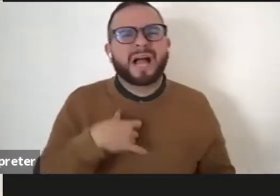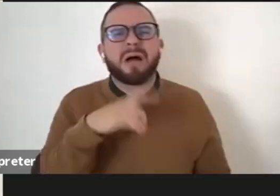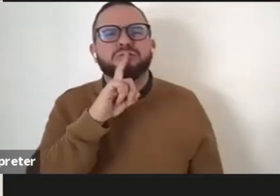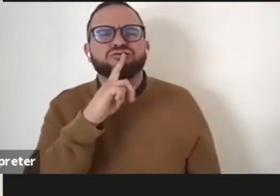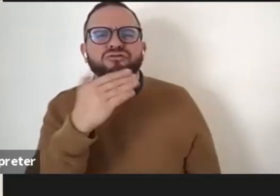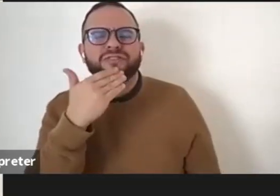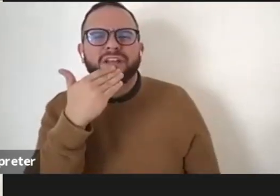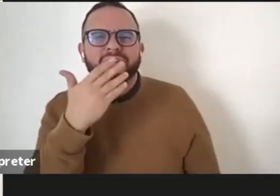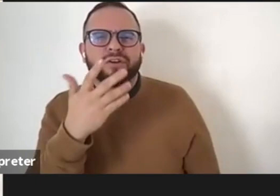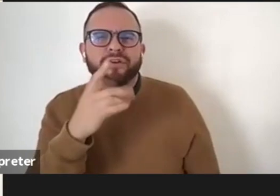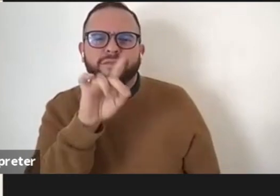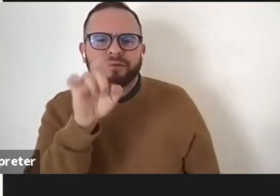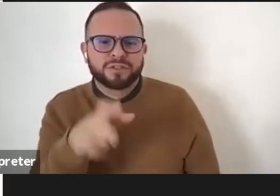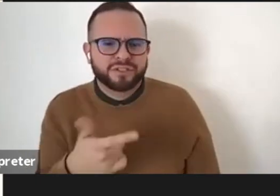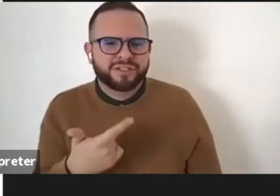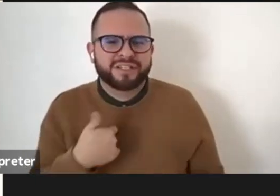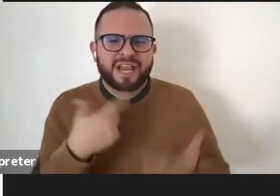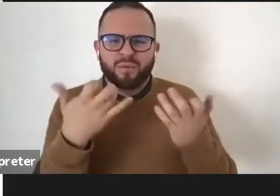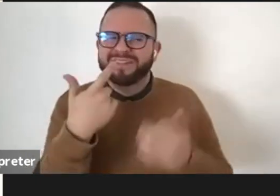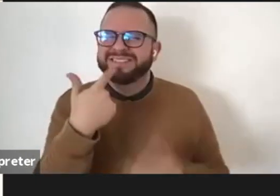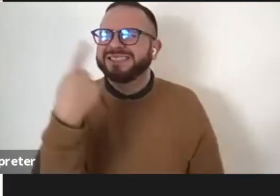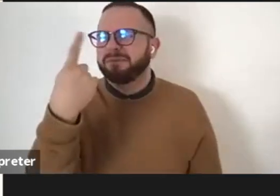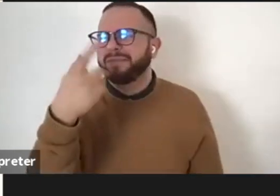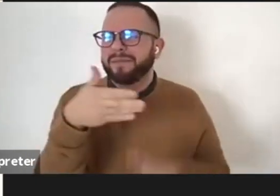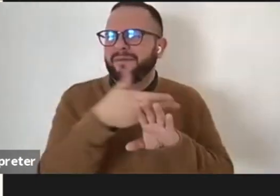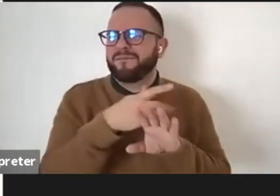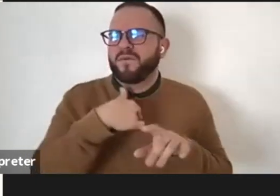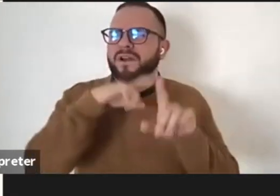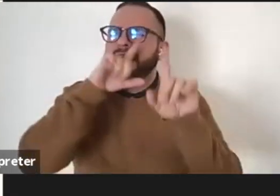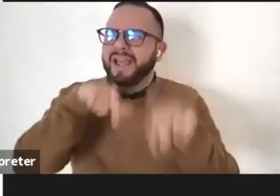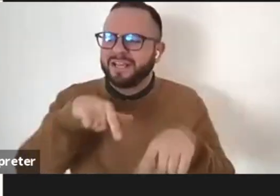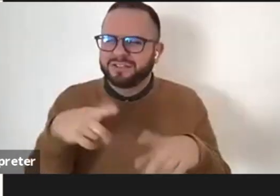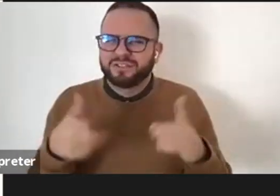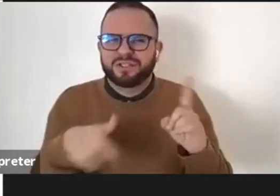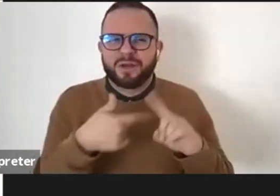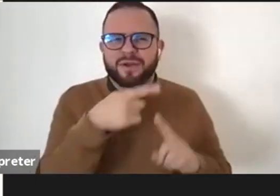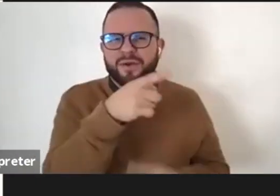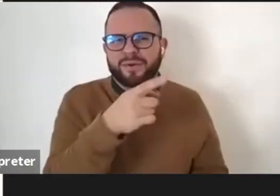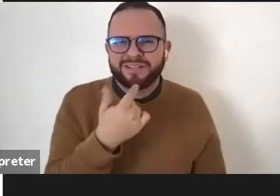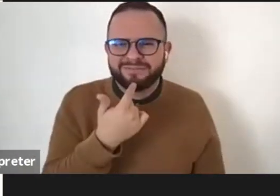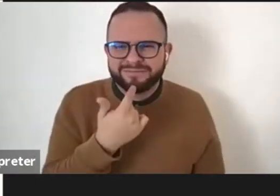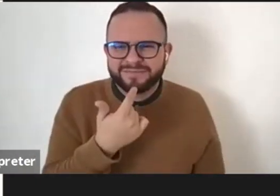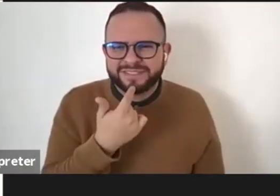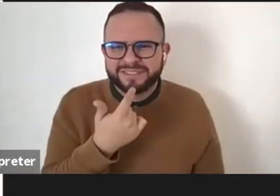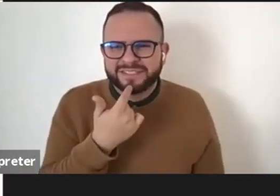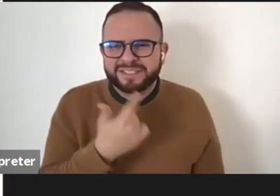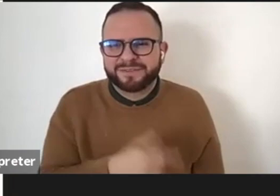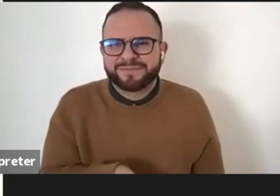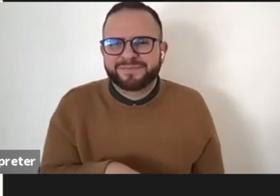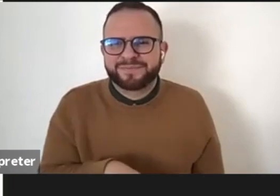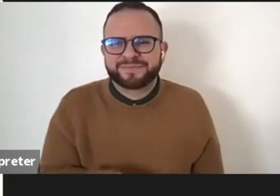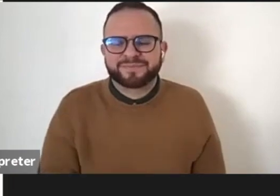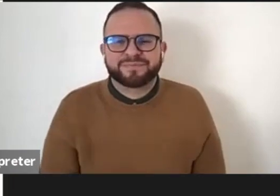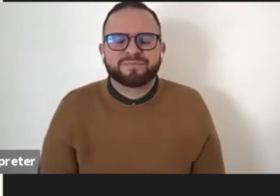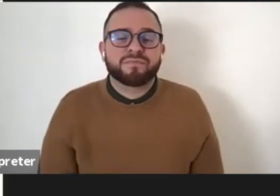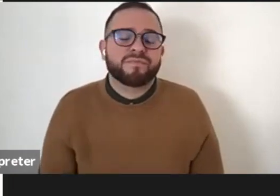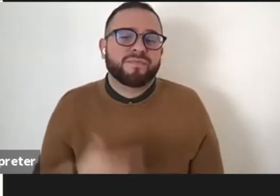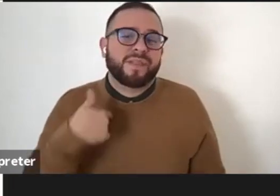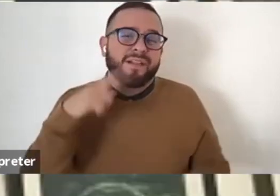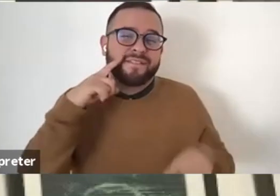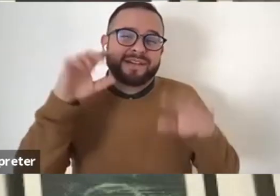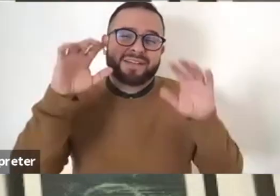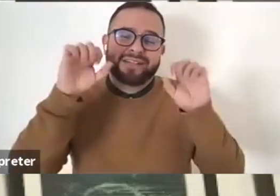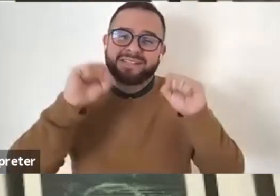something before, just to about what Malgorzata said. You know, it's amazing. We did this movie